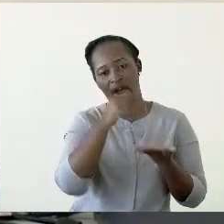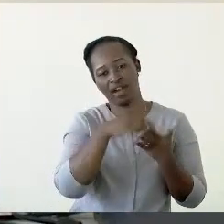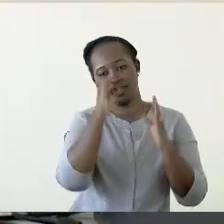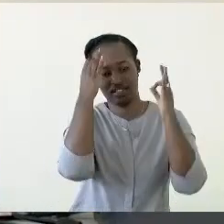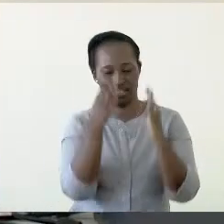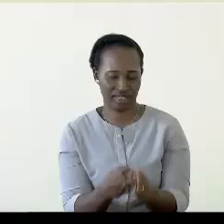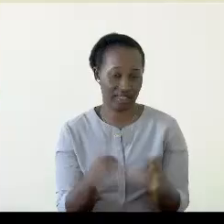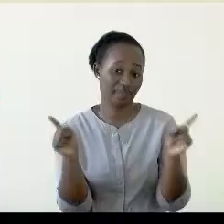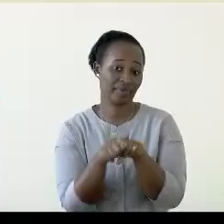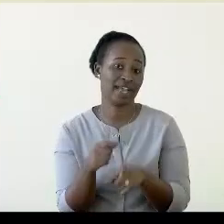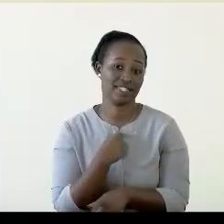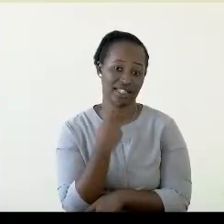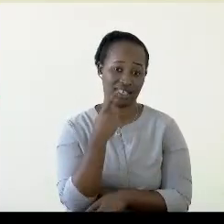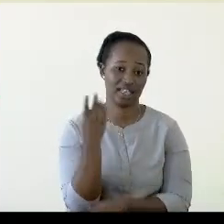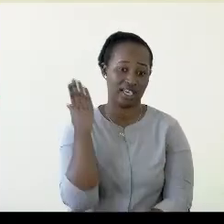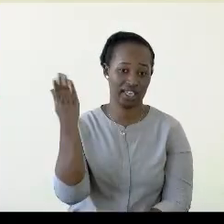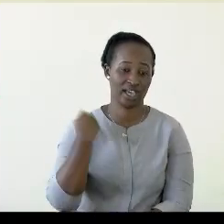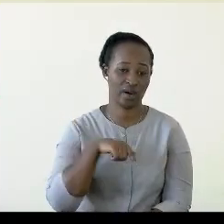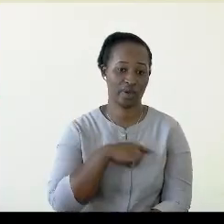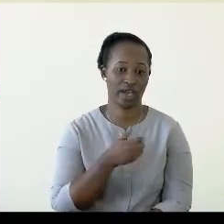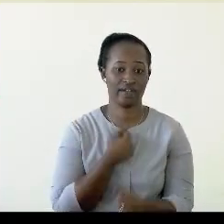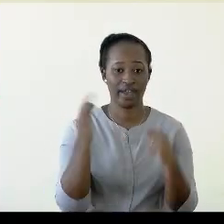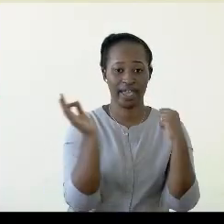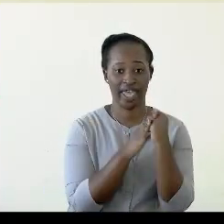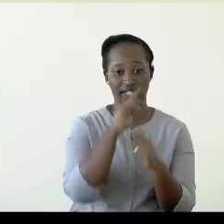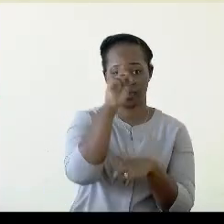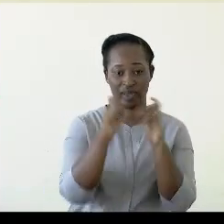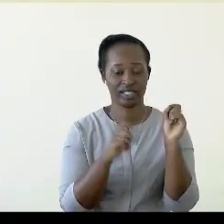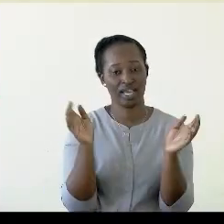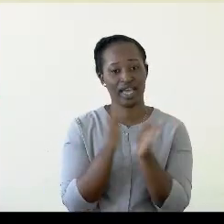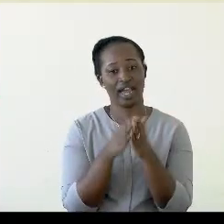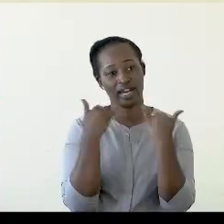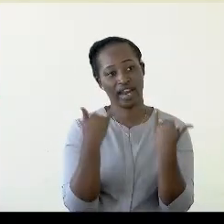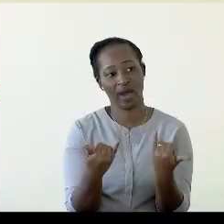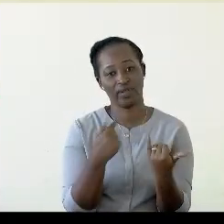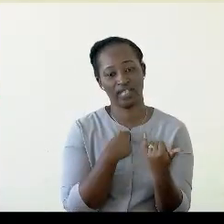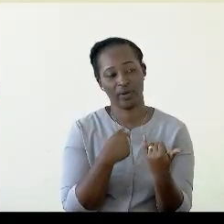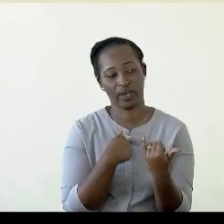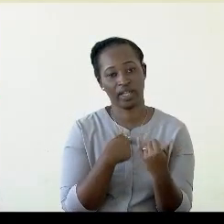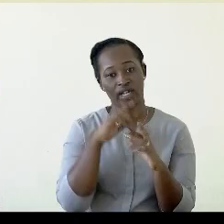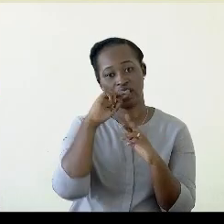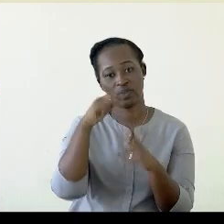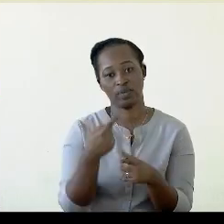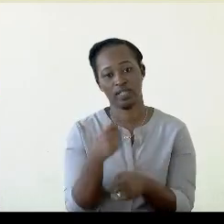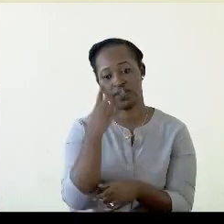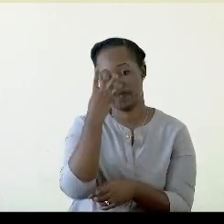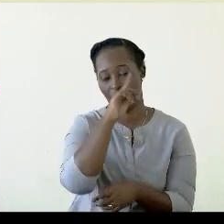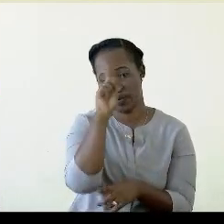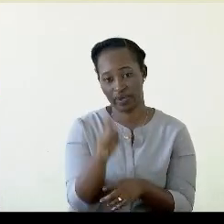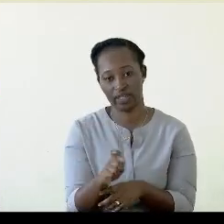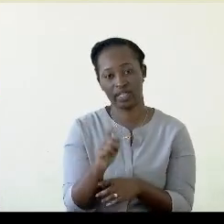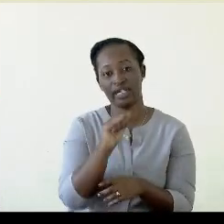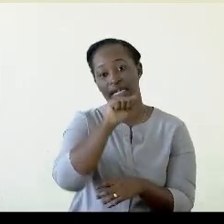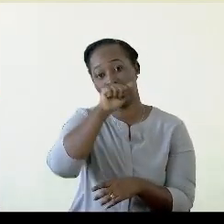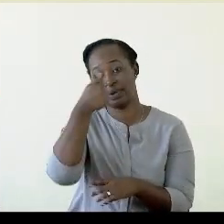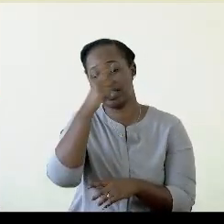And as I said, here we have 8 questions. And now I have answered 4 questions. So